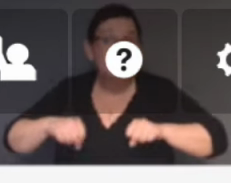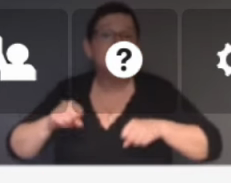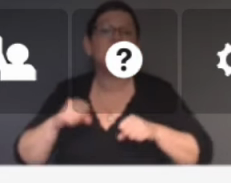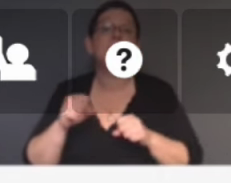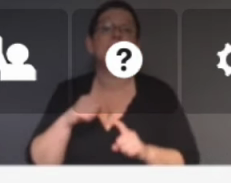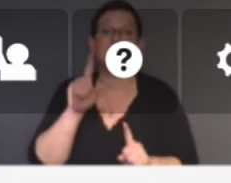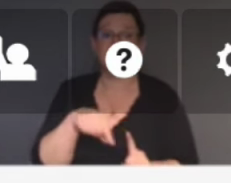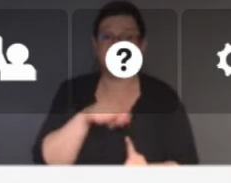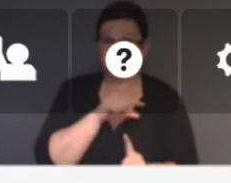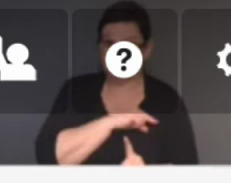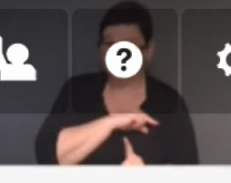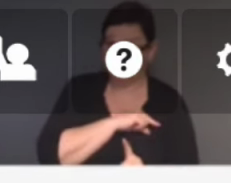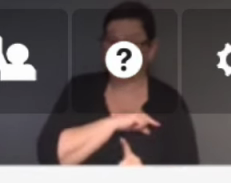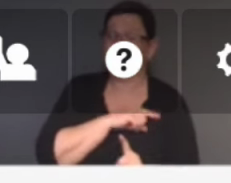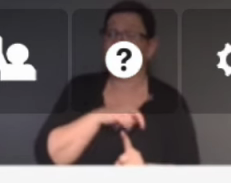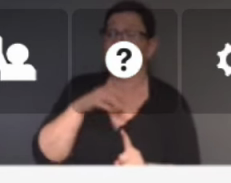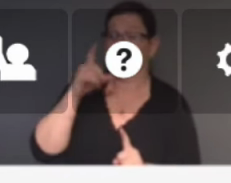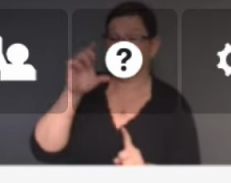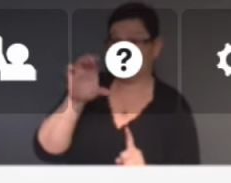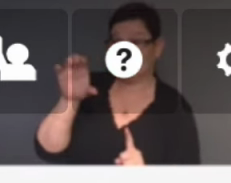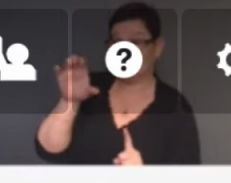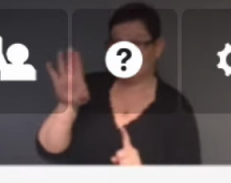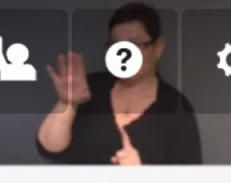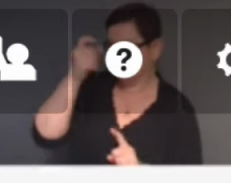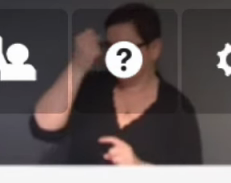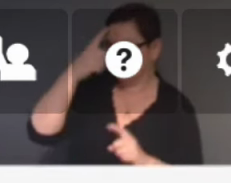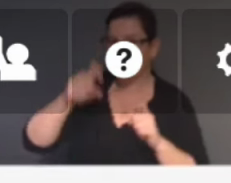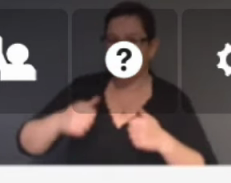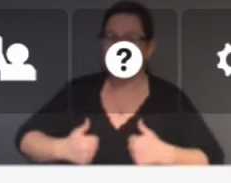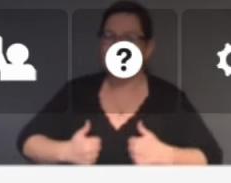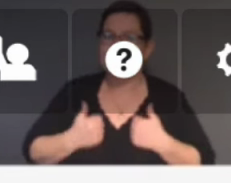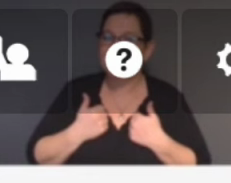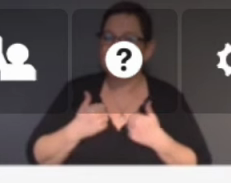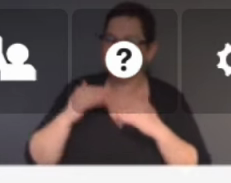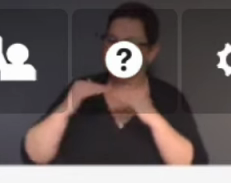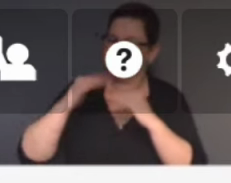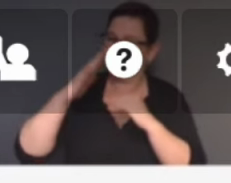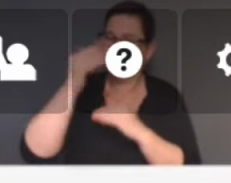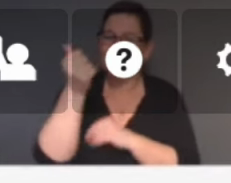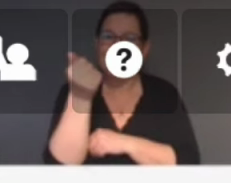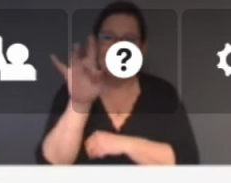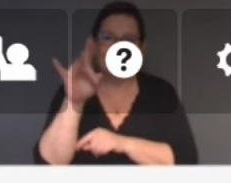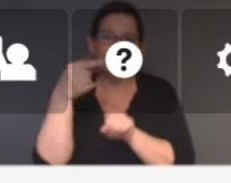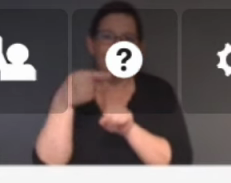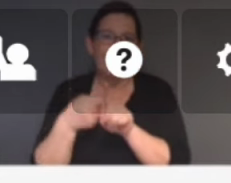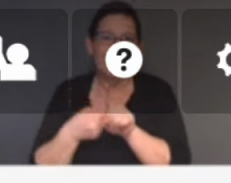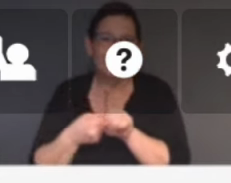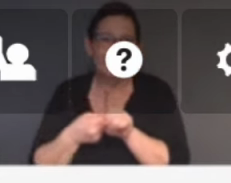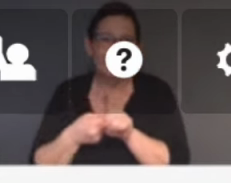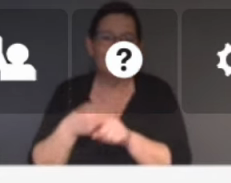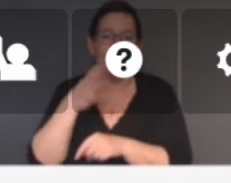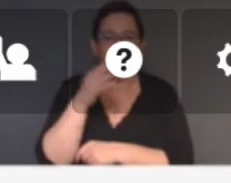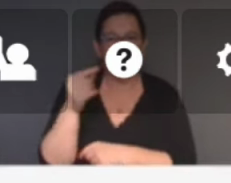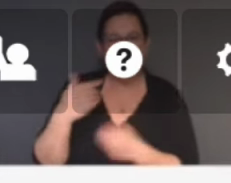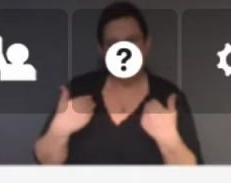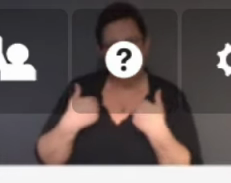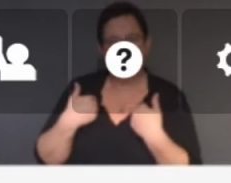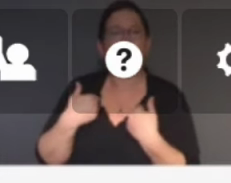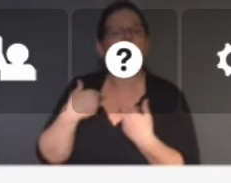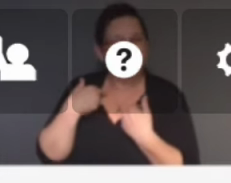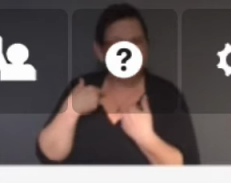resident permit on the 19th month. To be eligible, your permit must not state